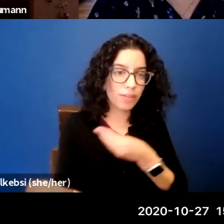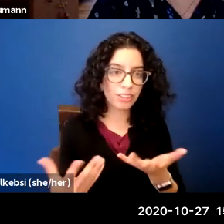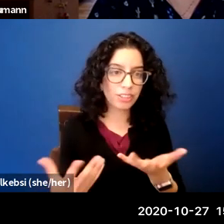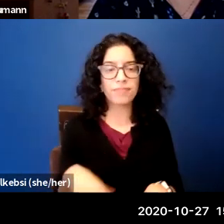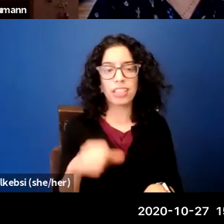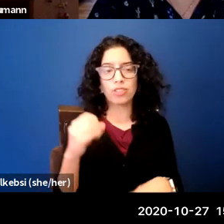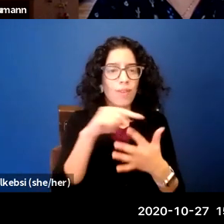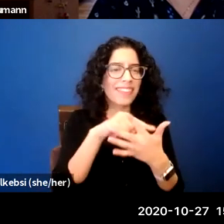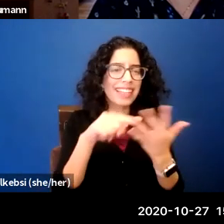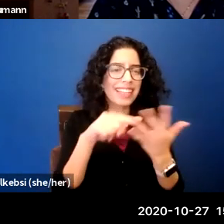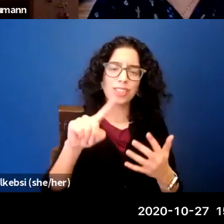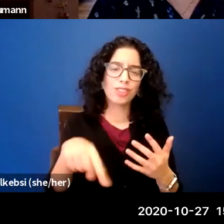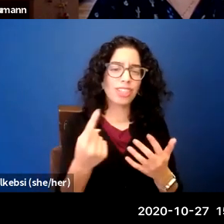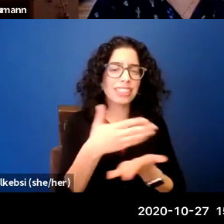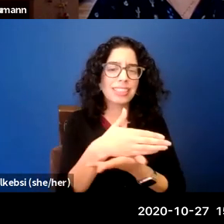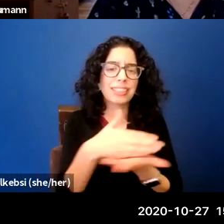generation.